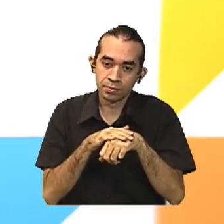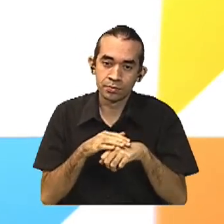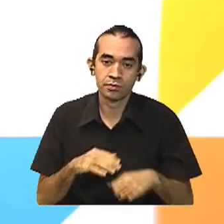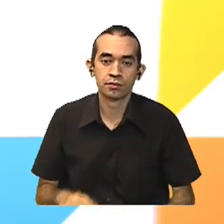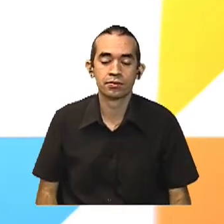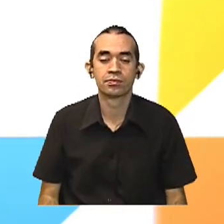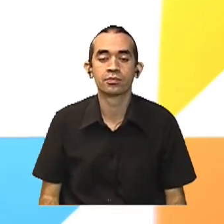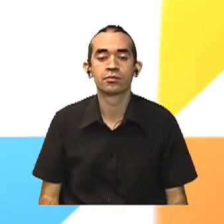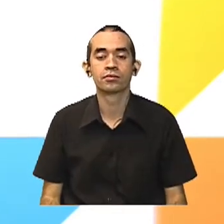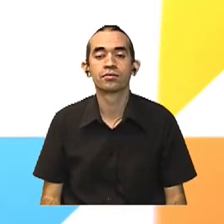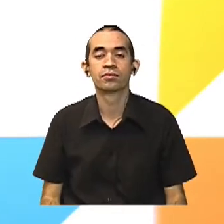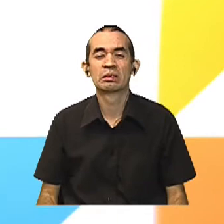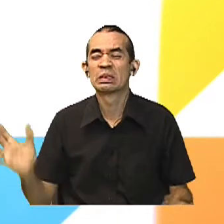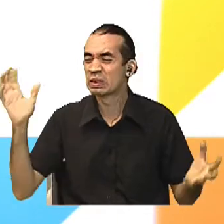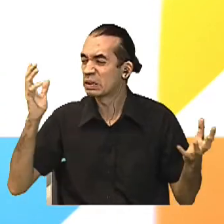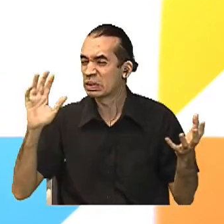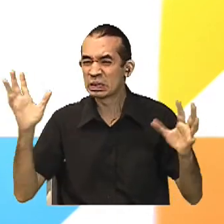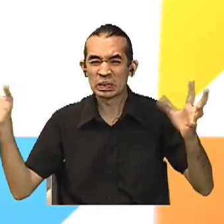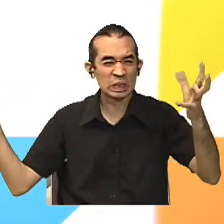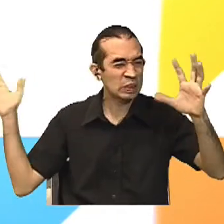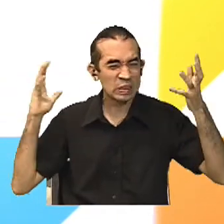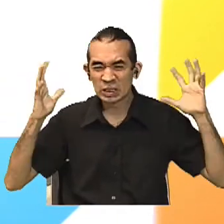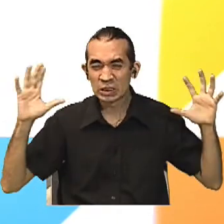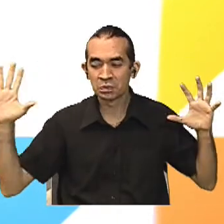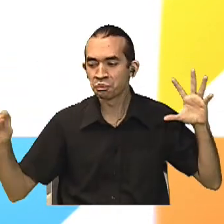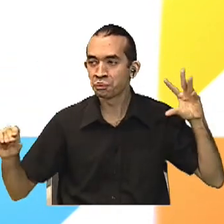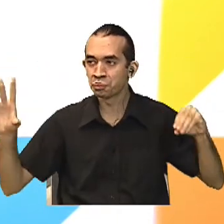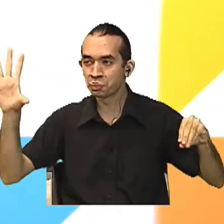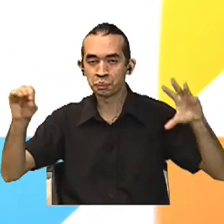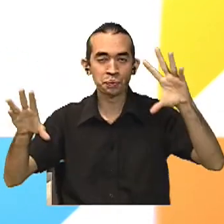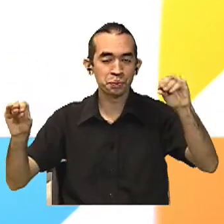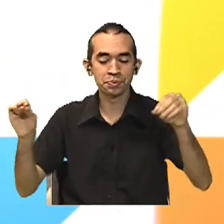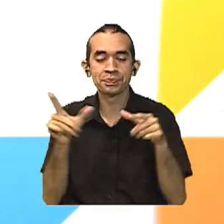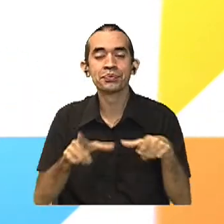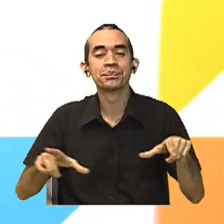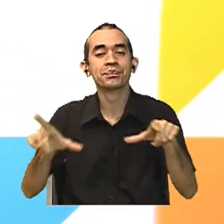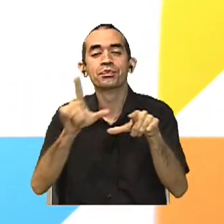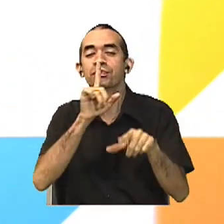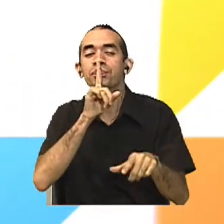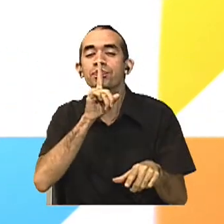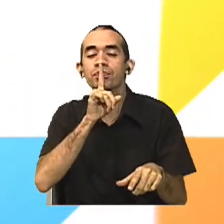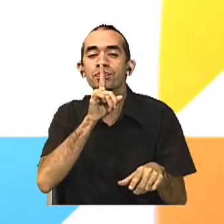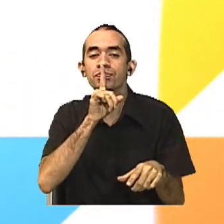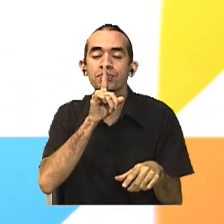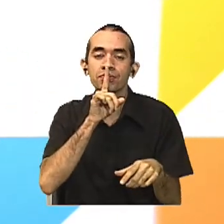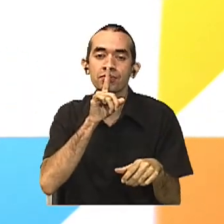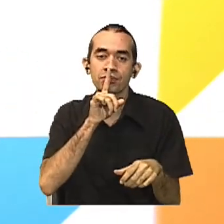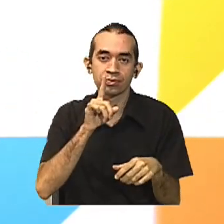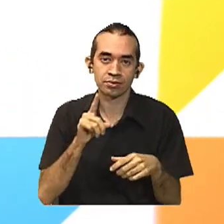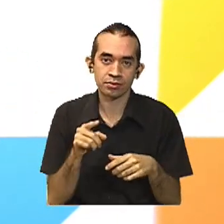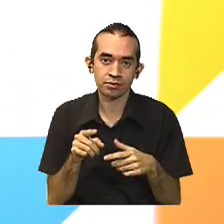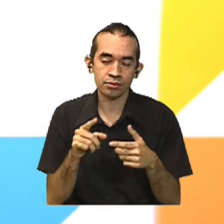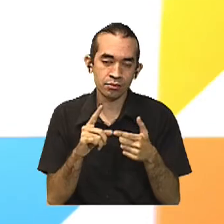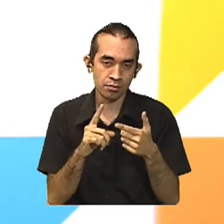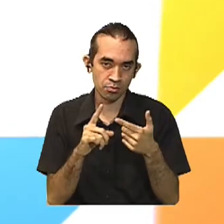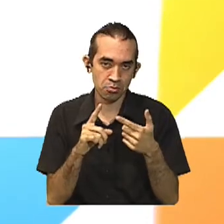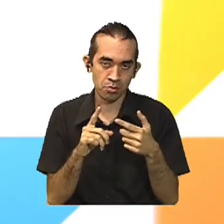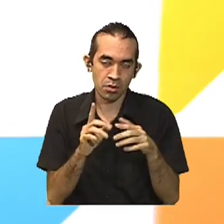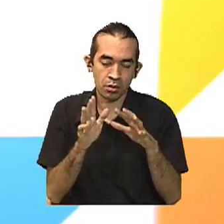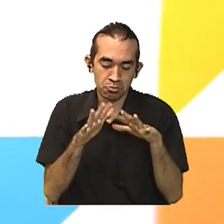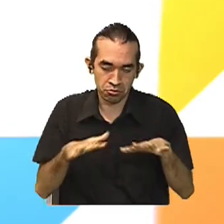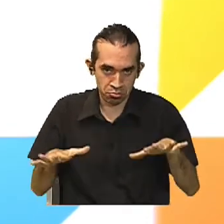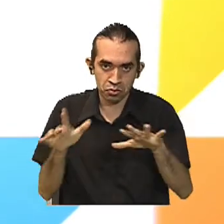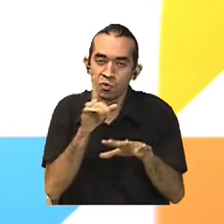for a place where you avoid loud noises. Please look for a quiet